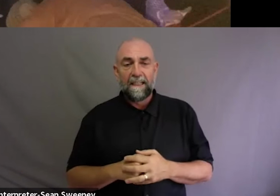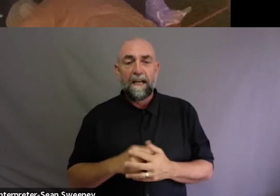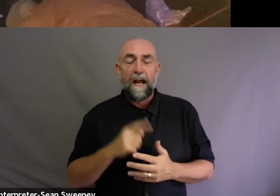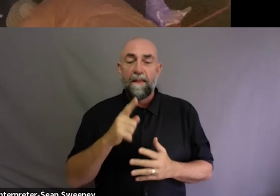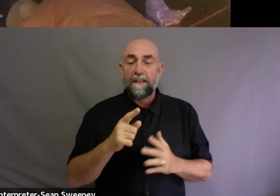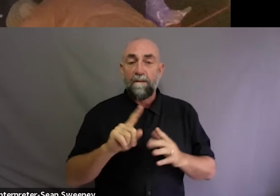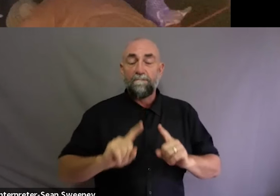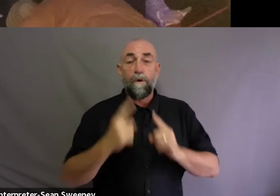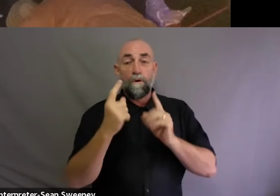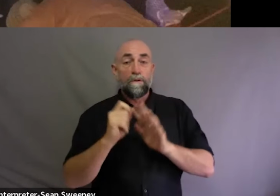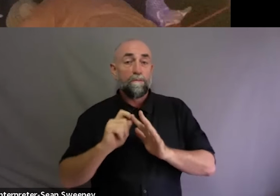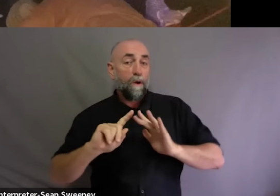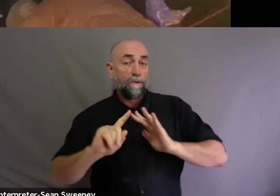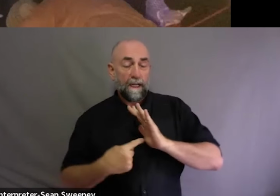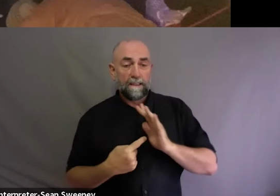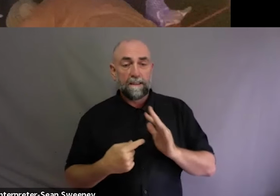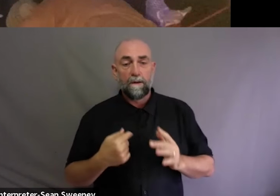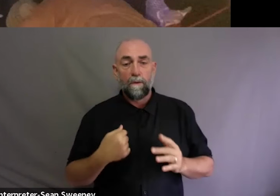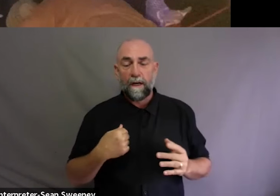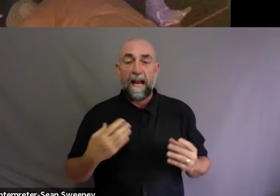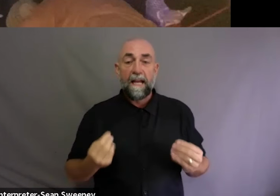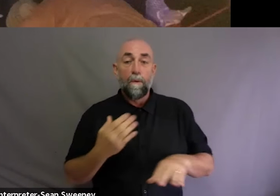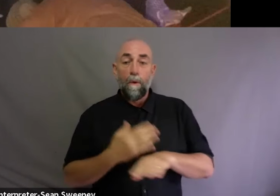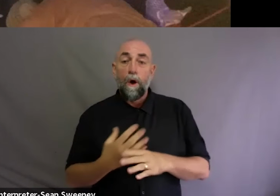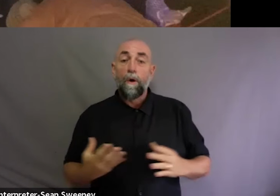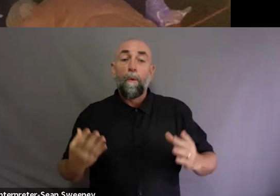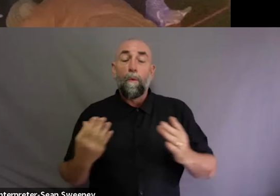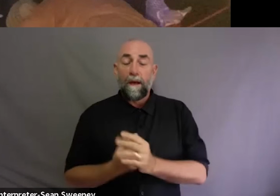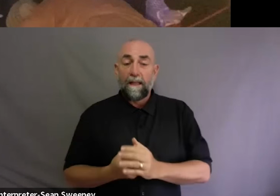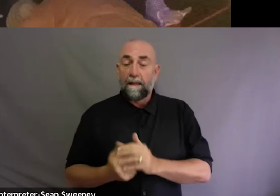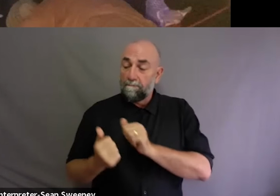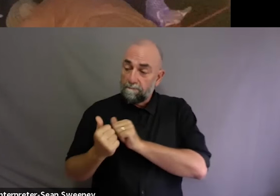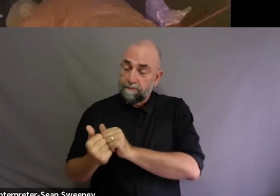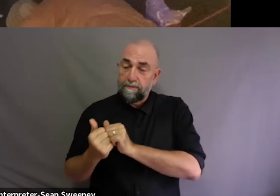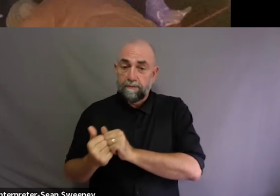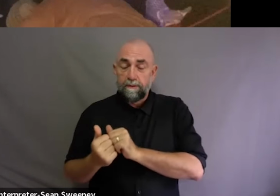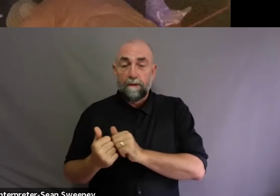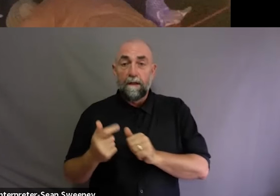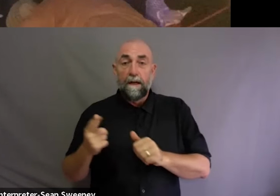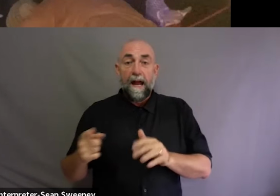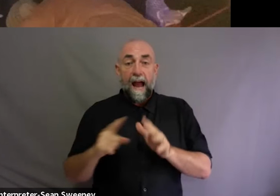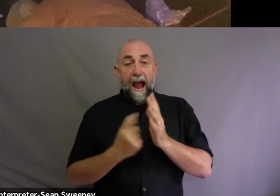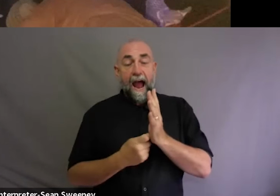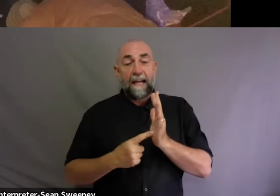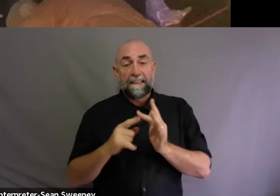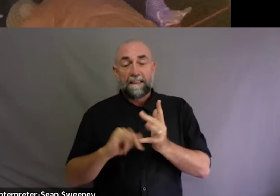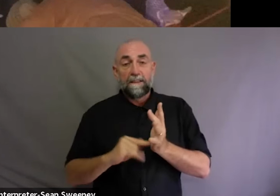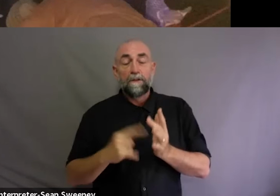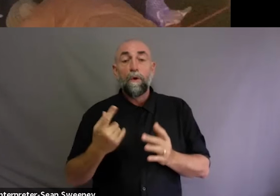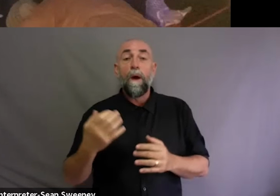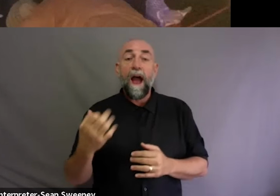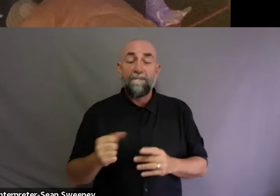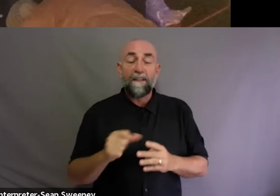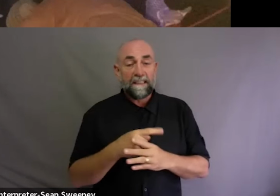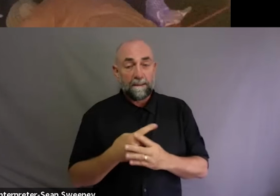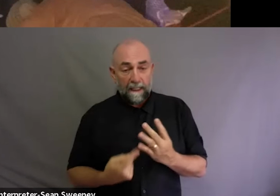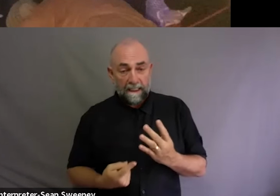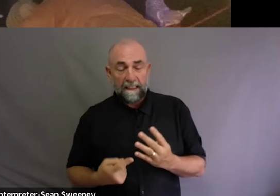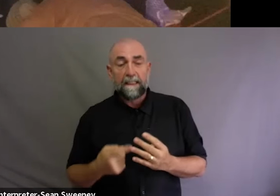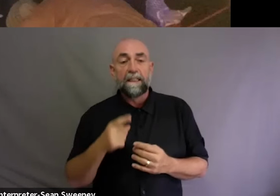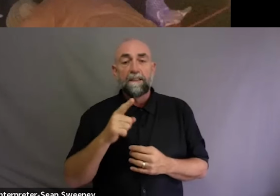accessibility area with fellow artists with disability, which is great. But one of the goals for the artists was that they wanted to be displayed more centrally amongst